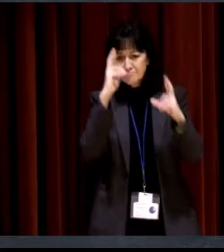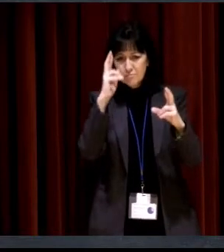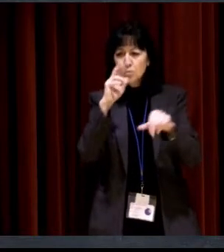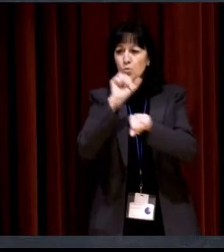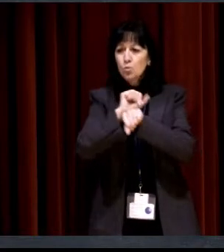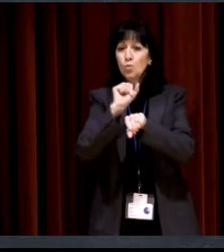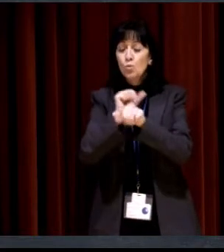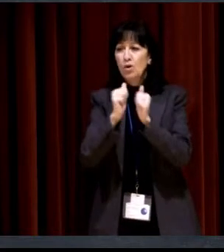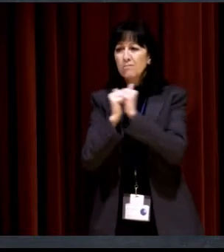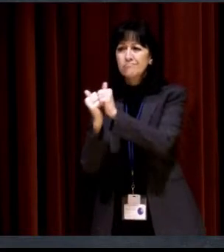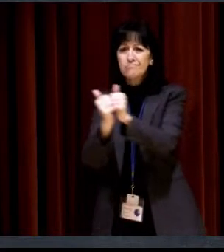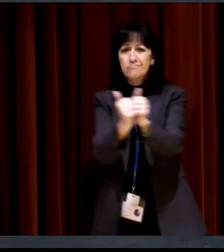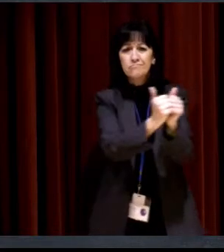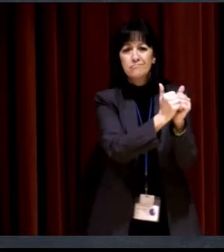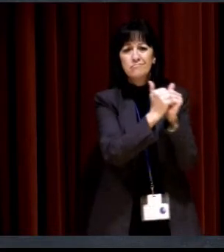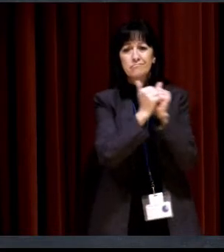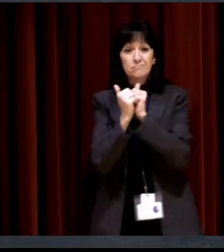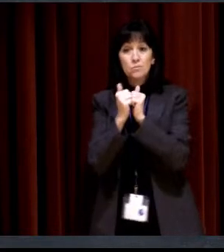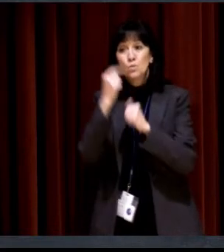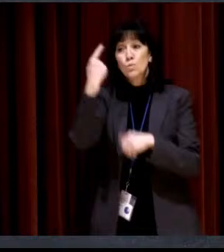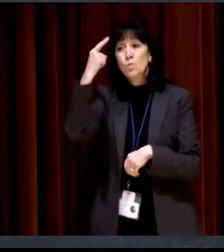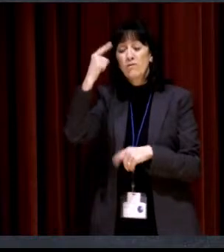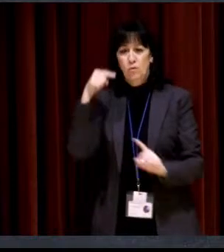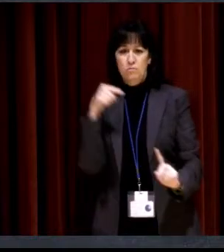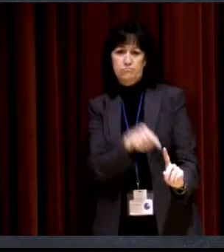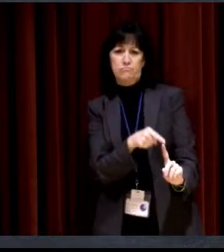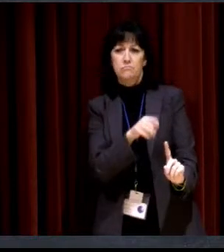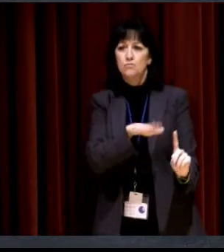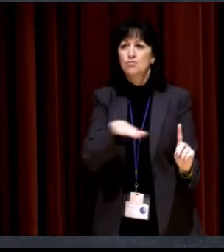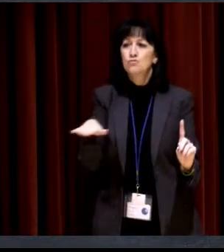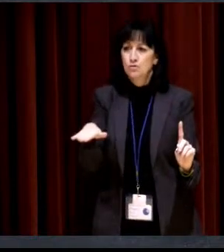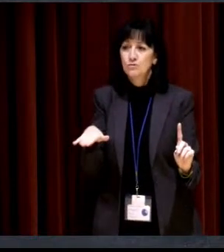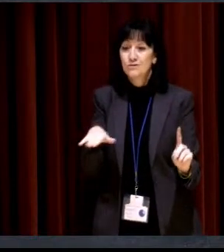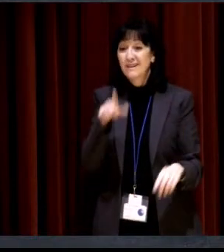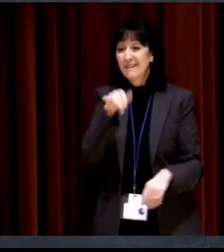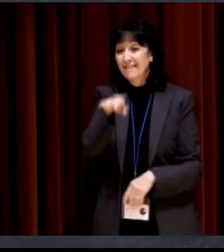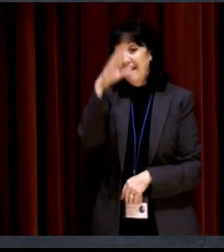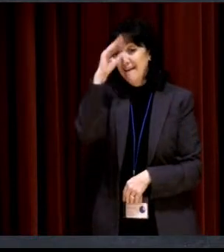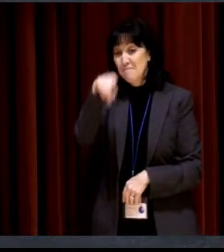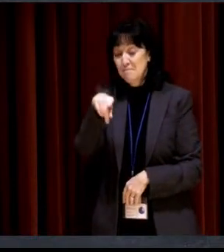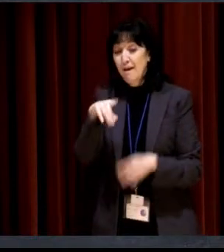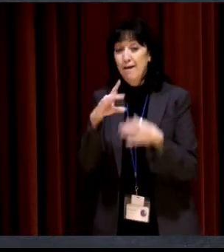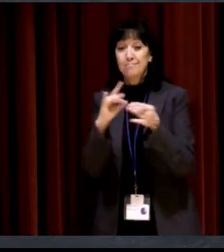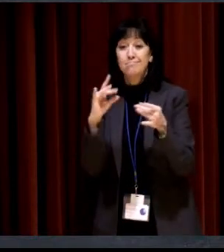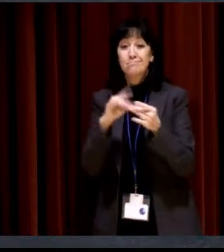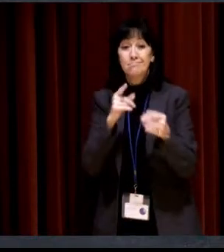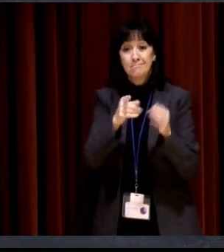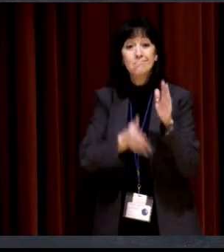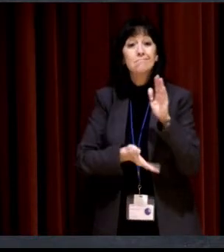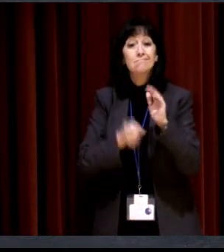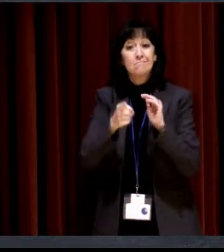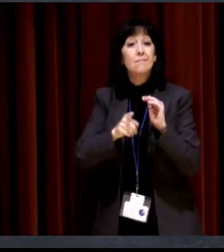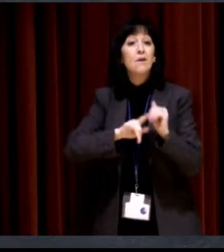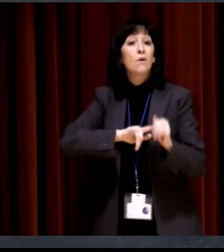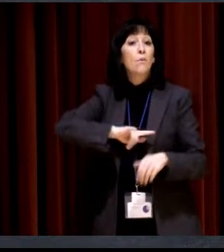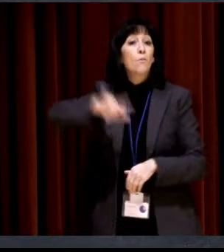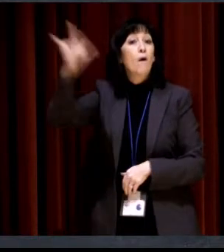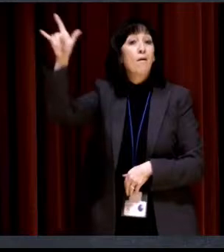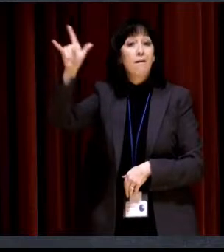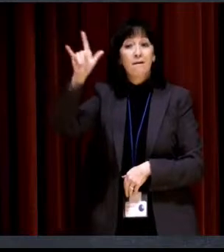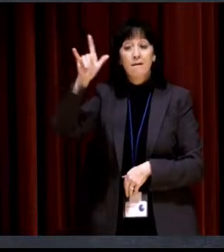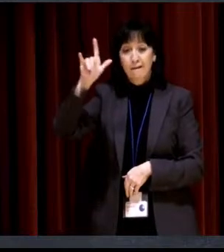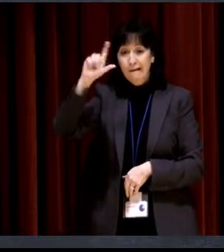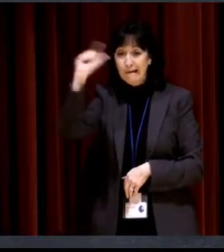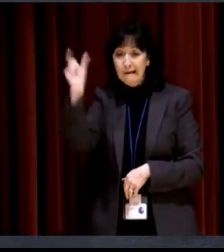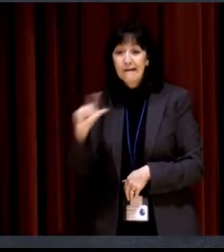children. I mean, and the gentleman that talked about going to Italy, one year I worked as a